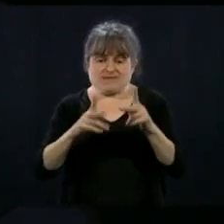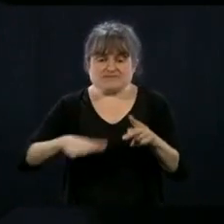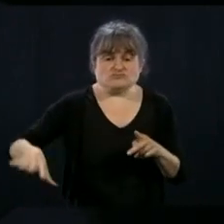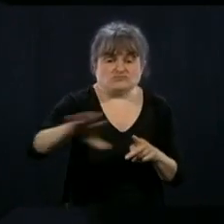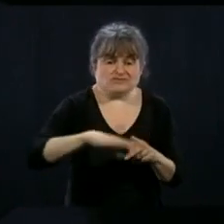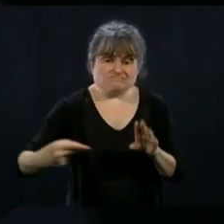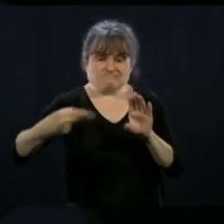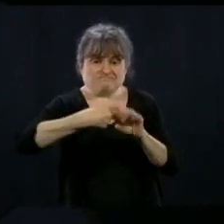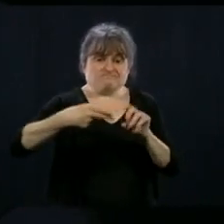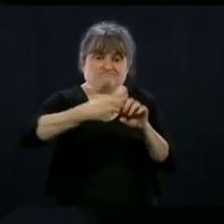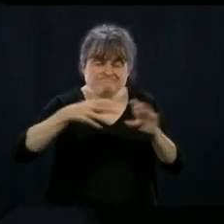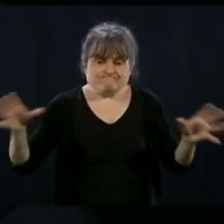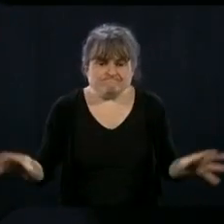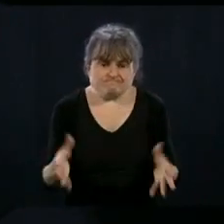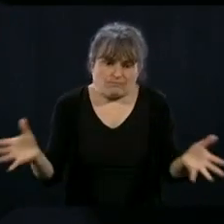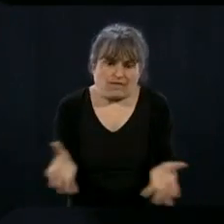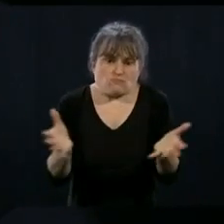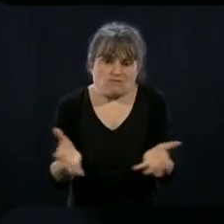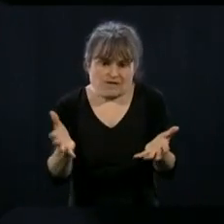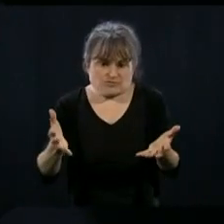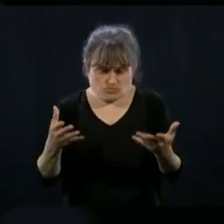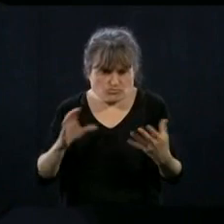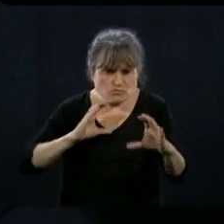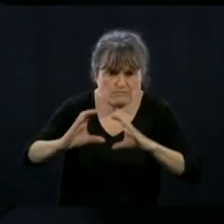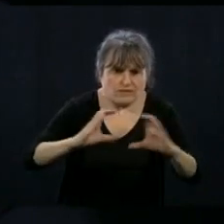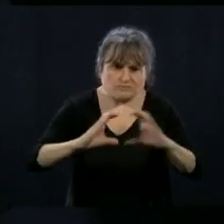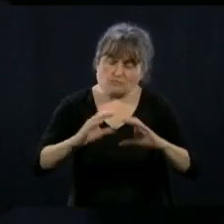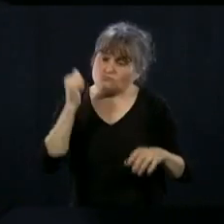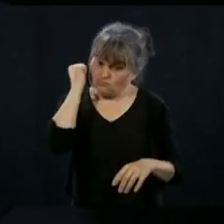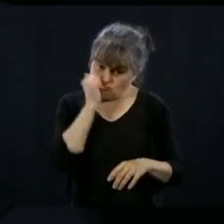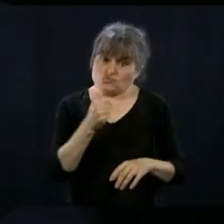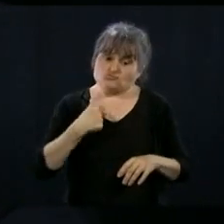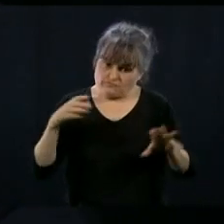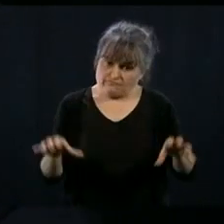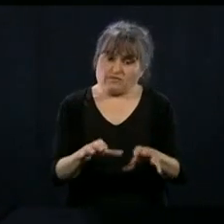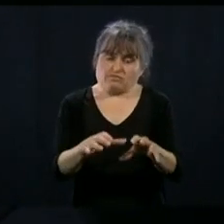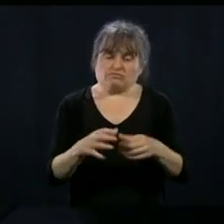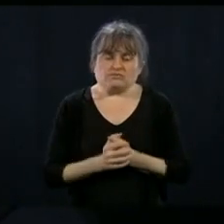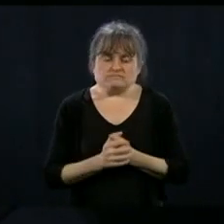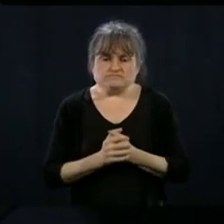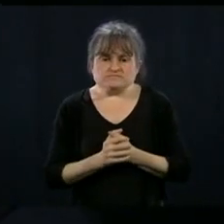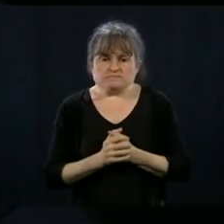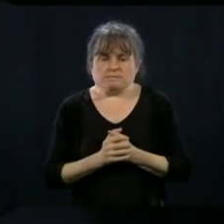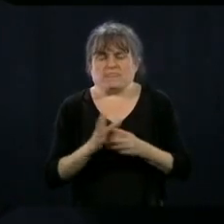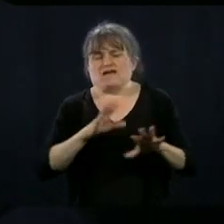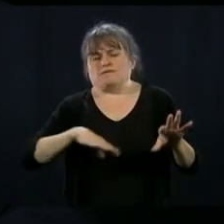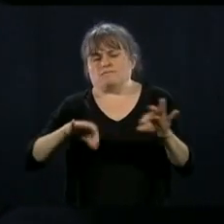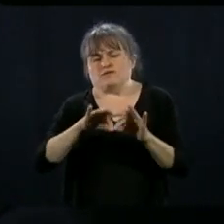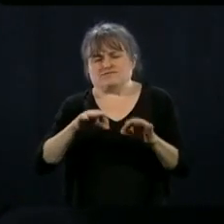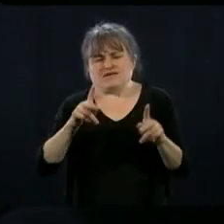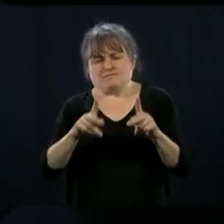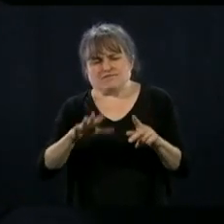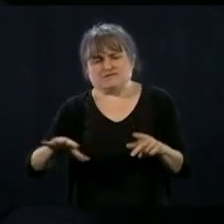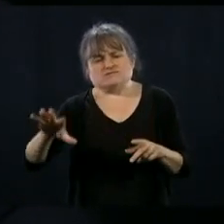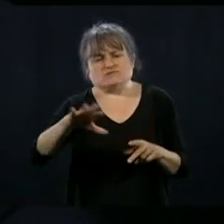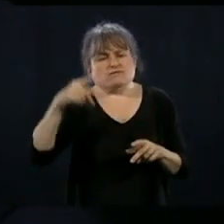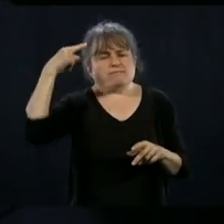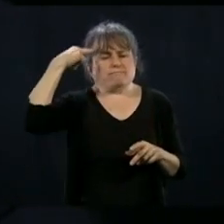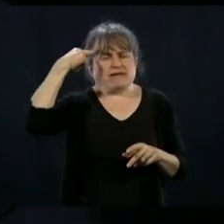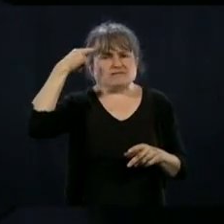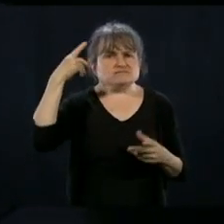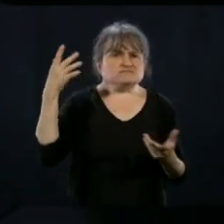do almost every day. And I also wish to reassure certain people on